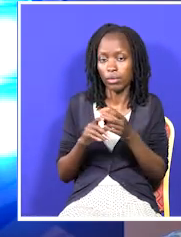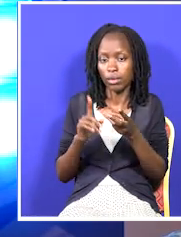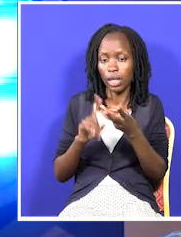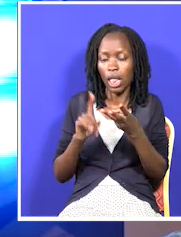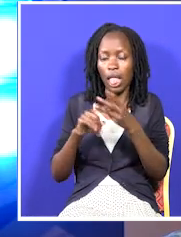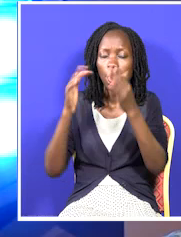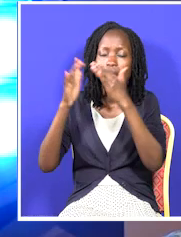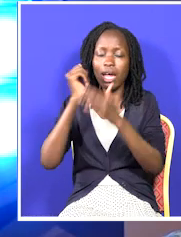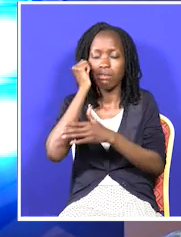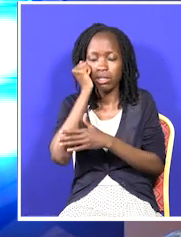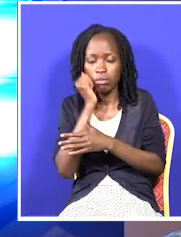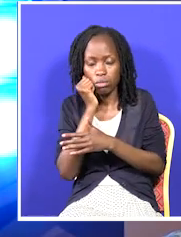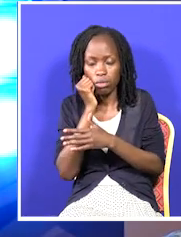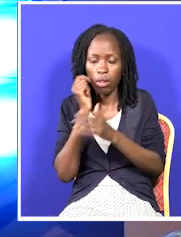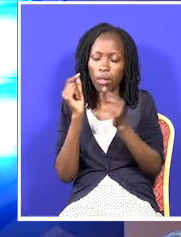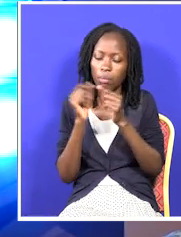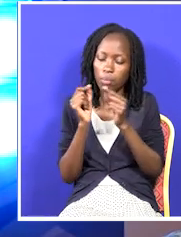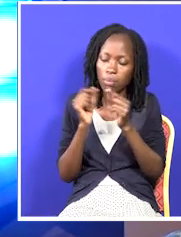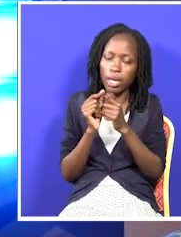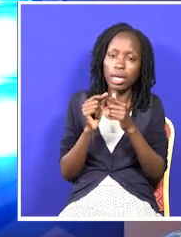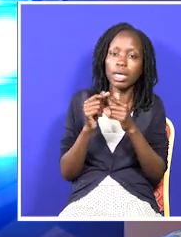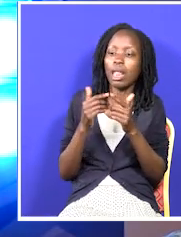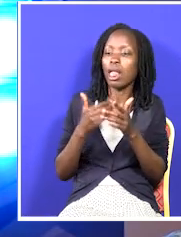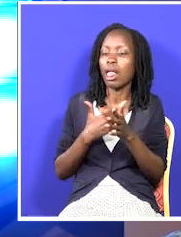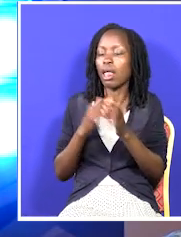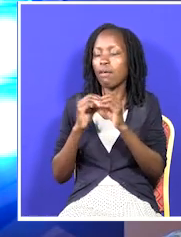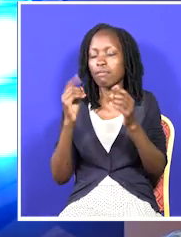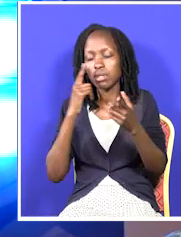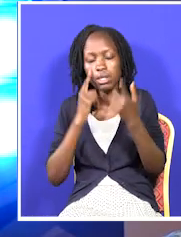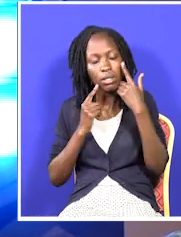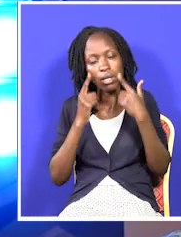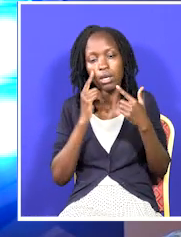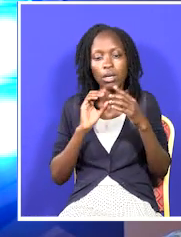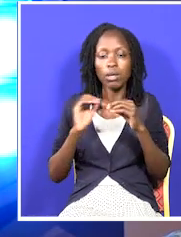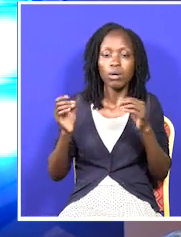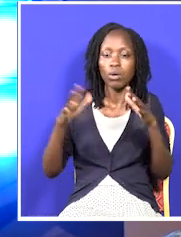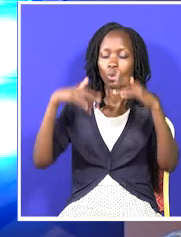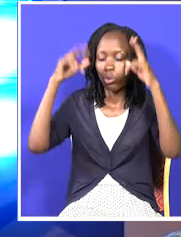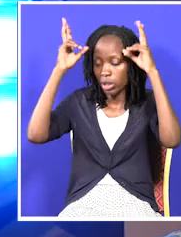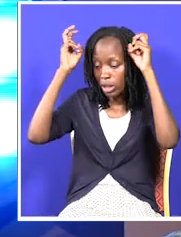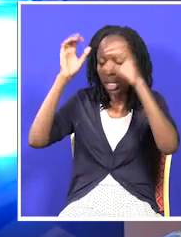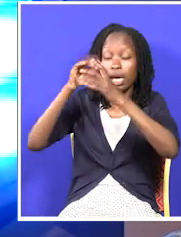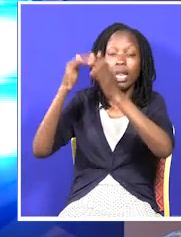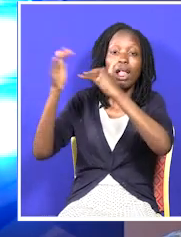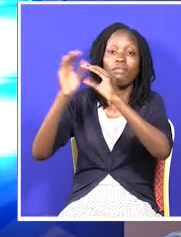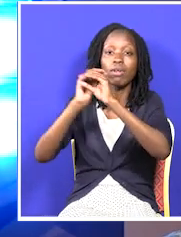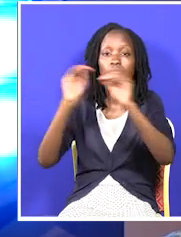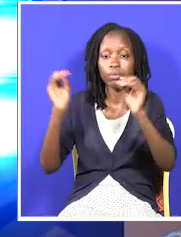sorrow. There will be no pain. There will be no demon or Satan in heaven.